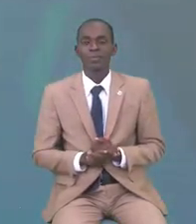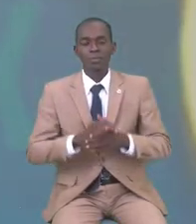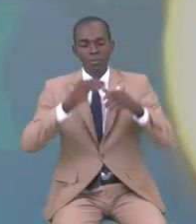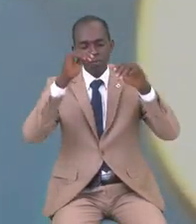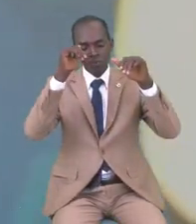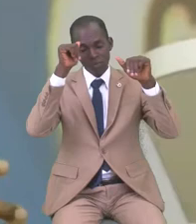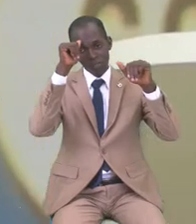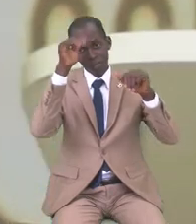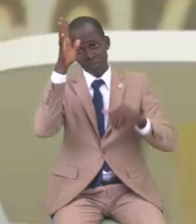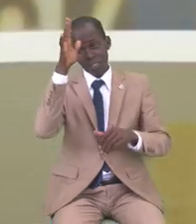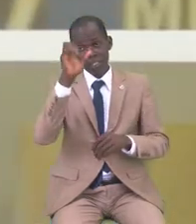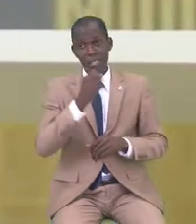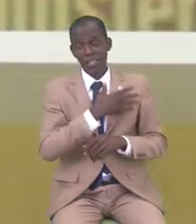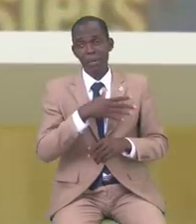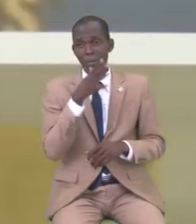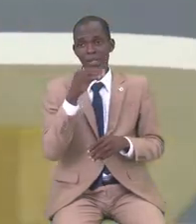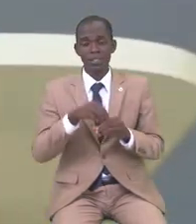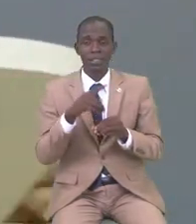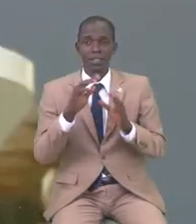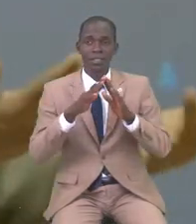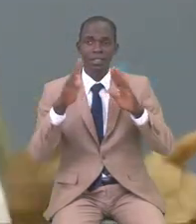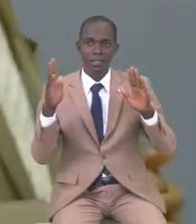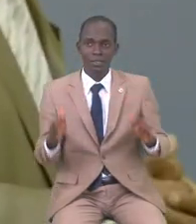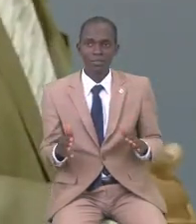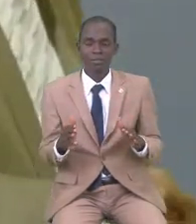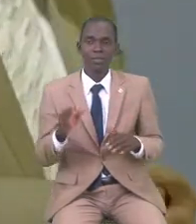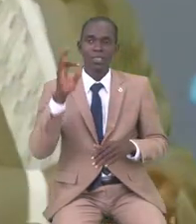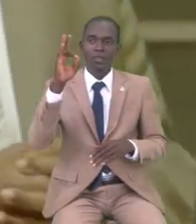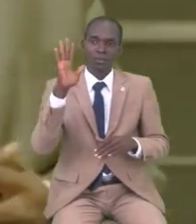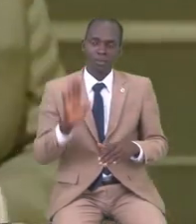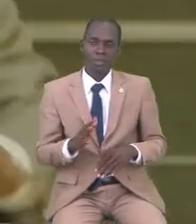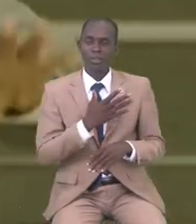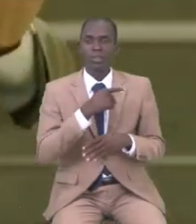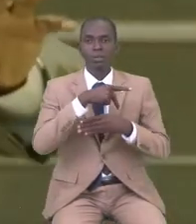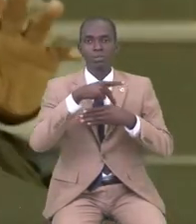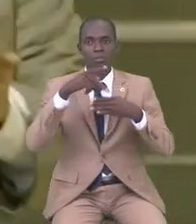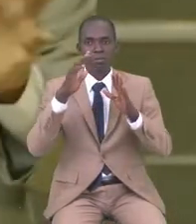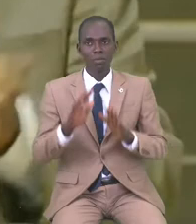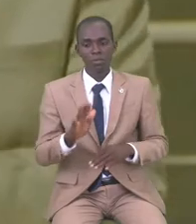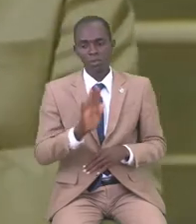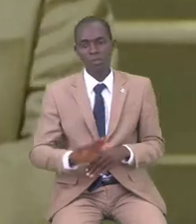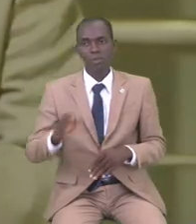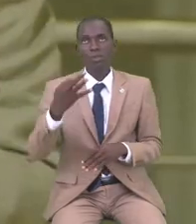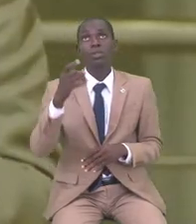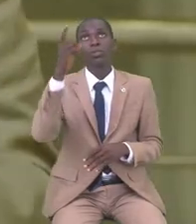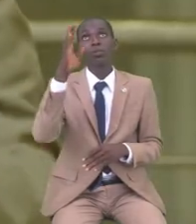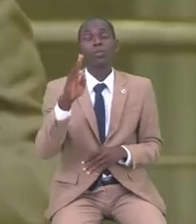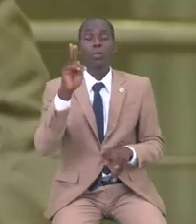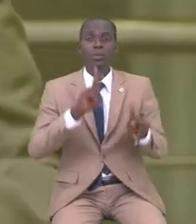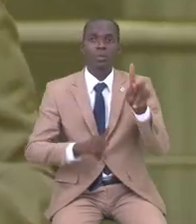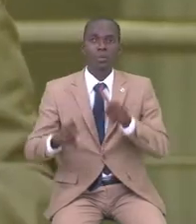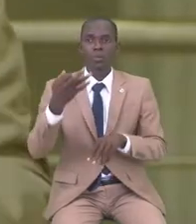Fathers and mothers in the house, ministers and professionals, children of God, people of